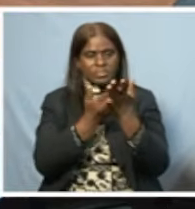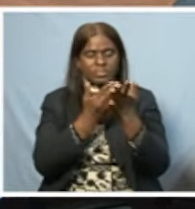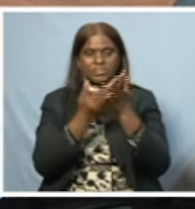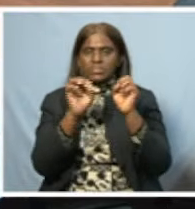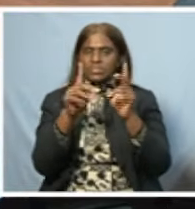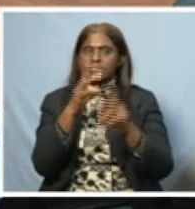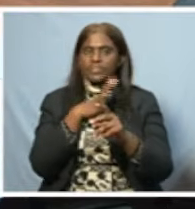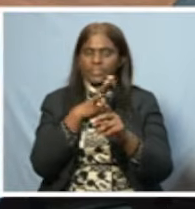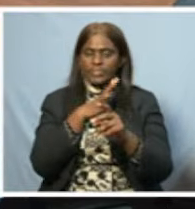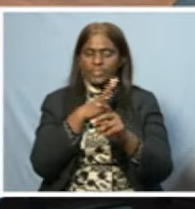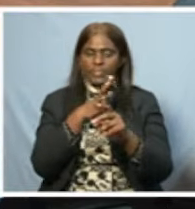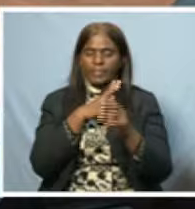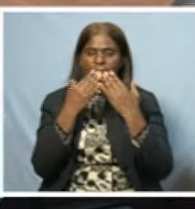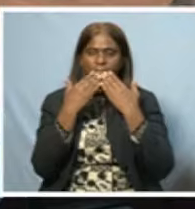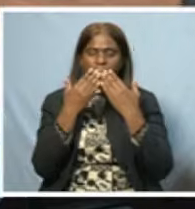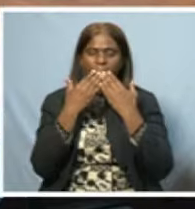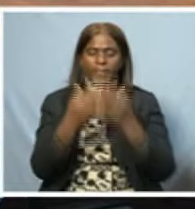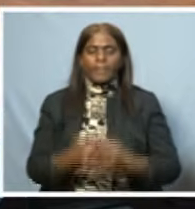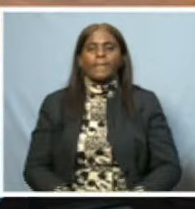right.